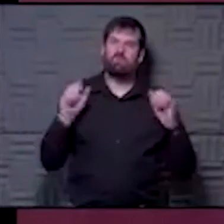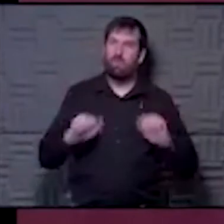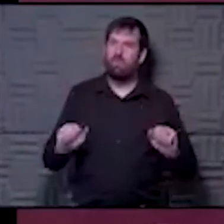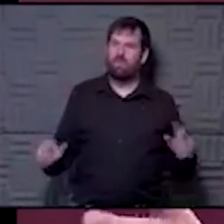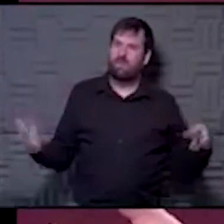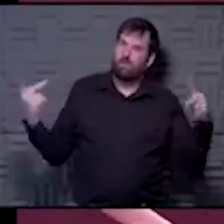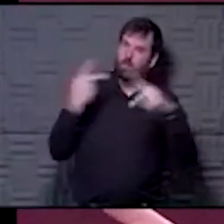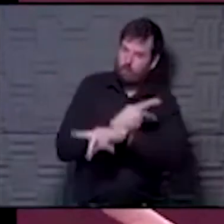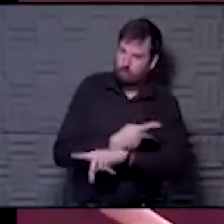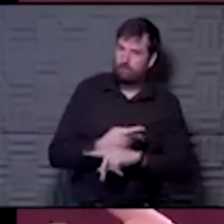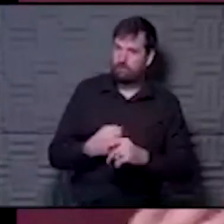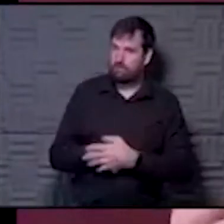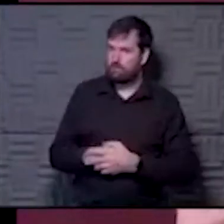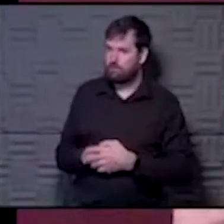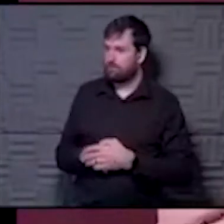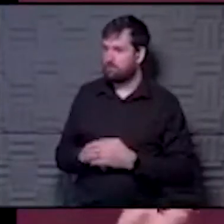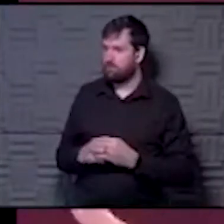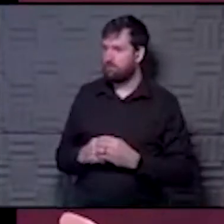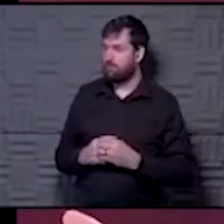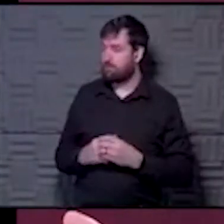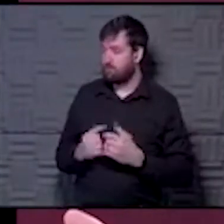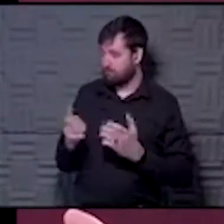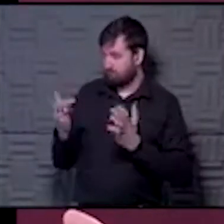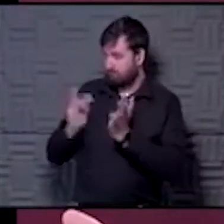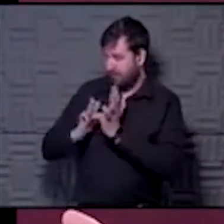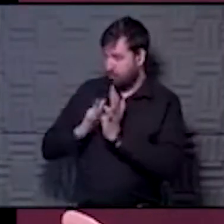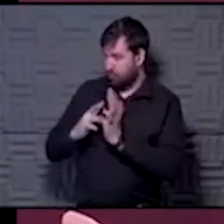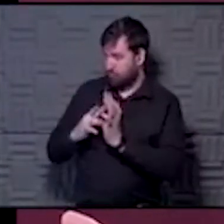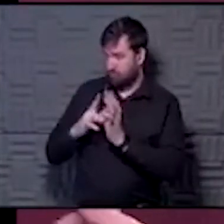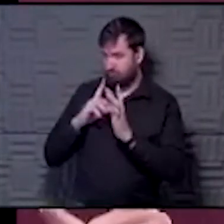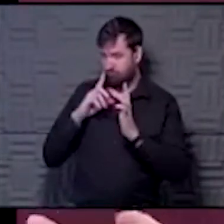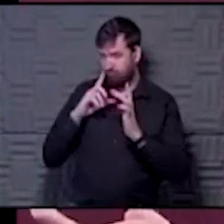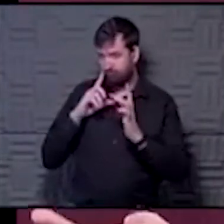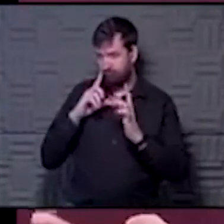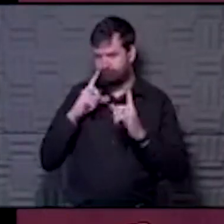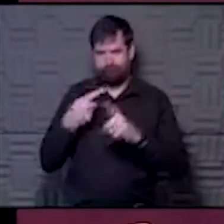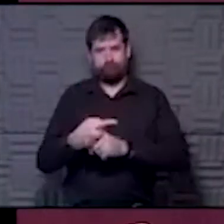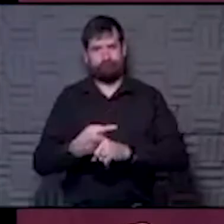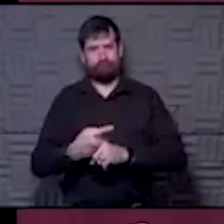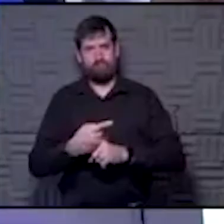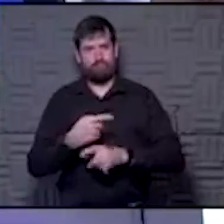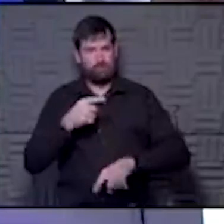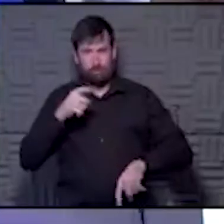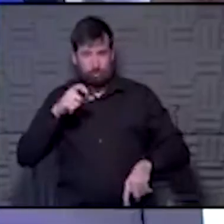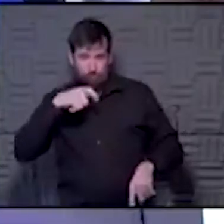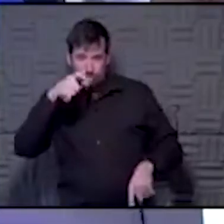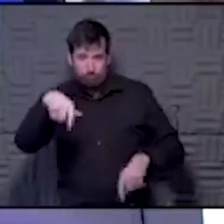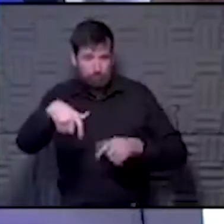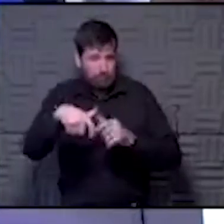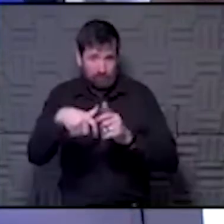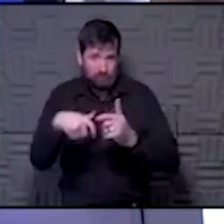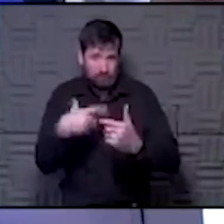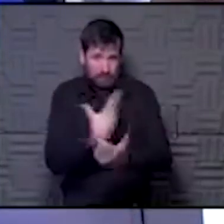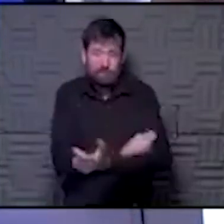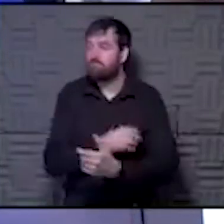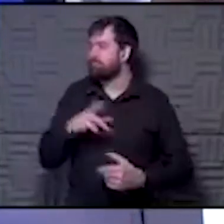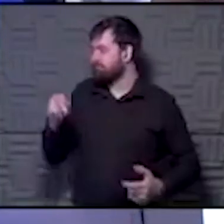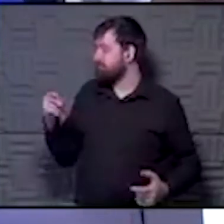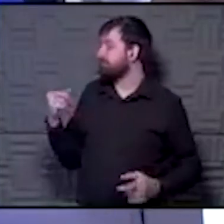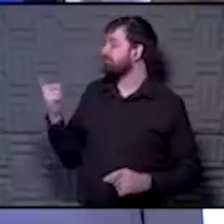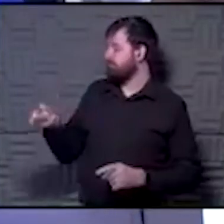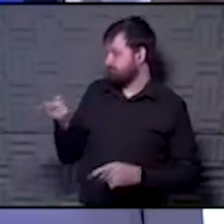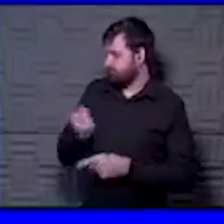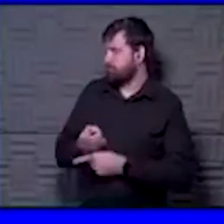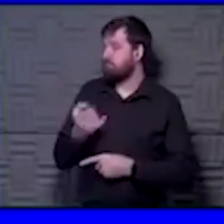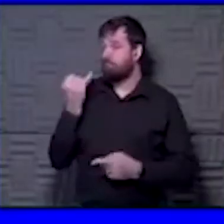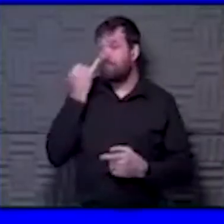SARS-CoV-2. So, Hawkeye, I don't think there are any medical contraindications about getting this vaccination. Yeah, the one thing that I would be concerned about is